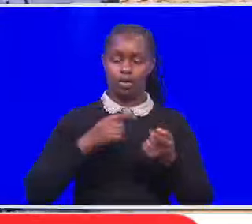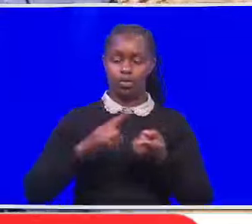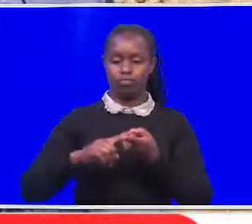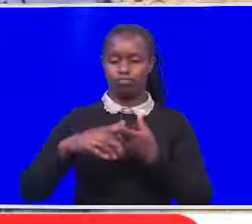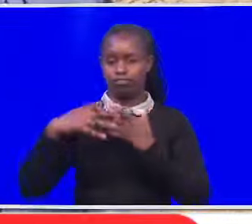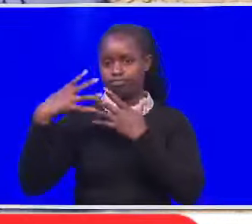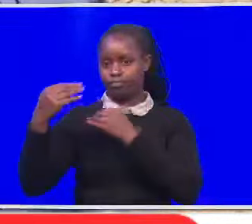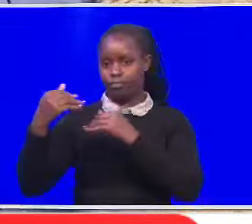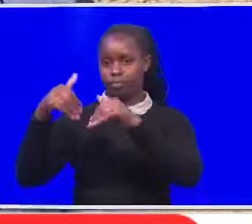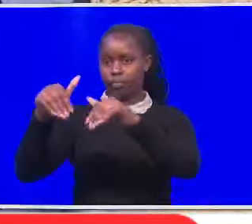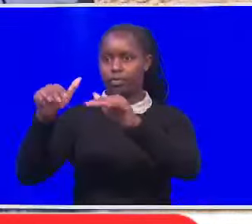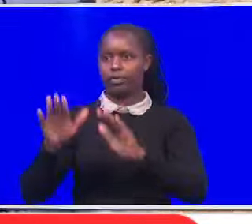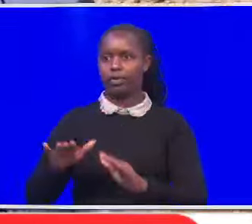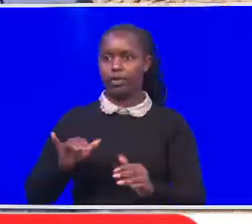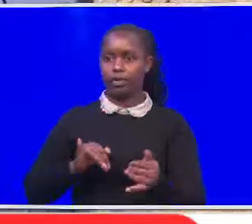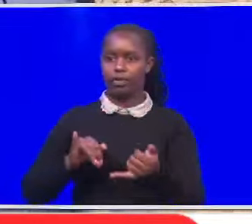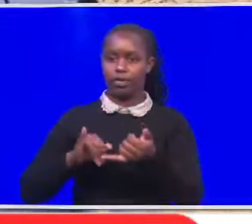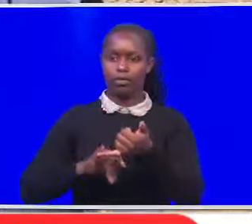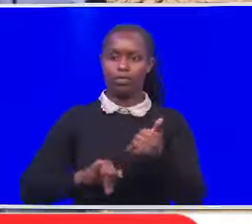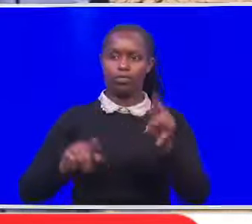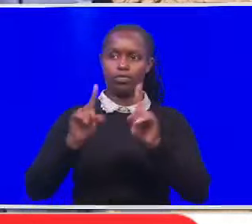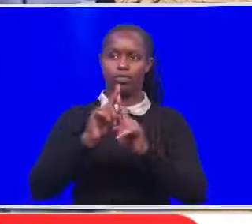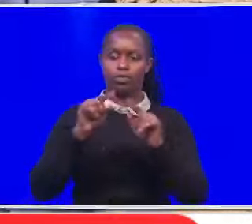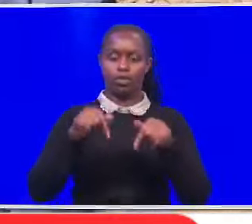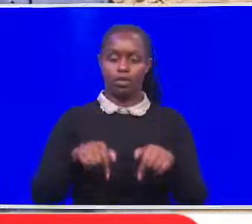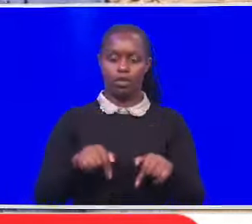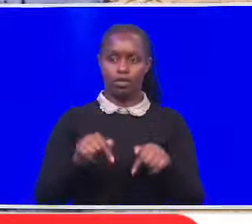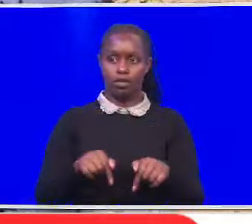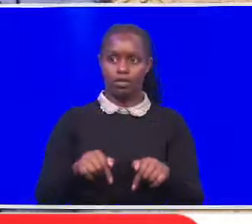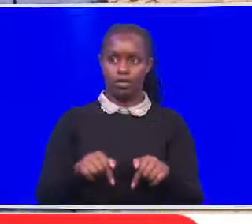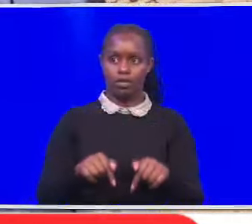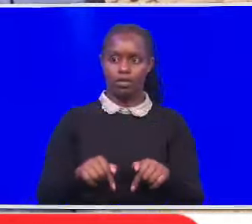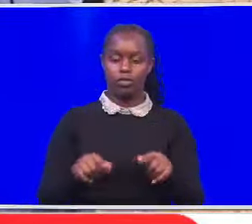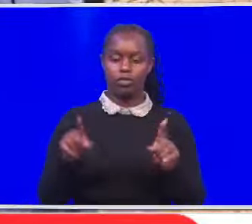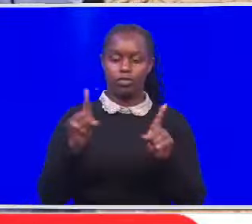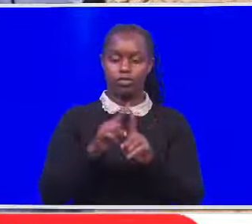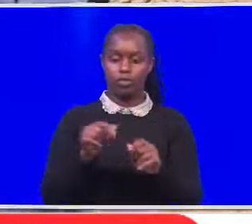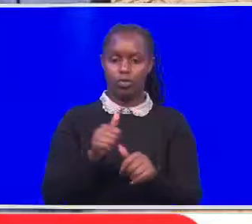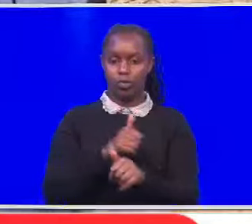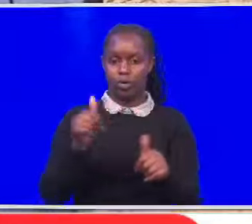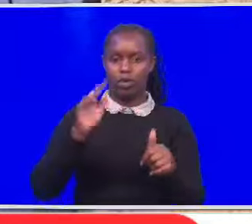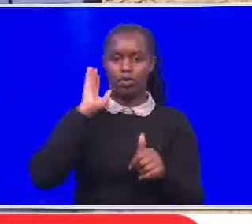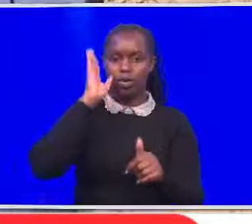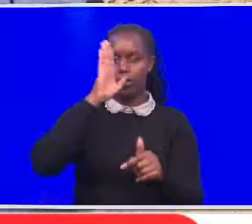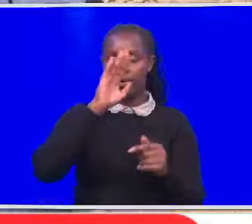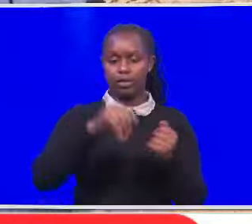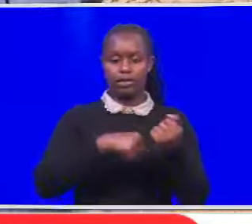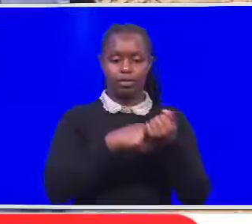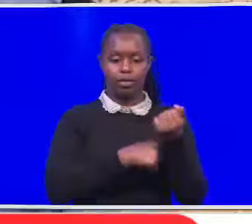Rwanda, Kigali. The wife was also here. She's really devastated, and the family also. So